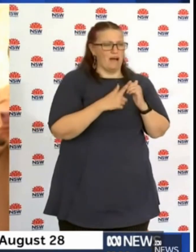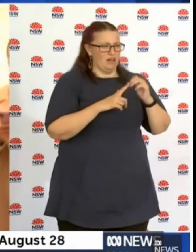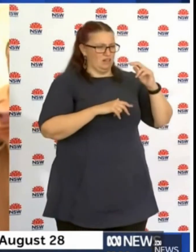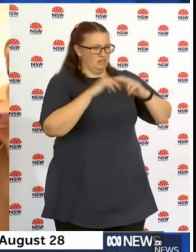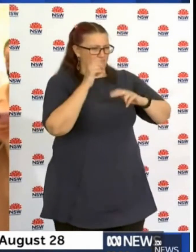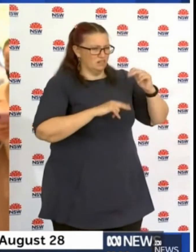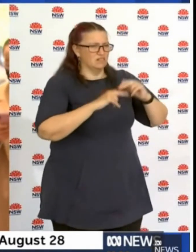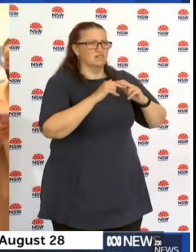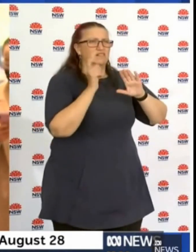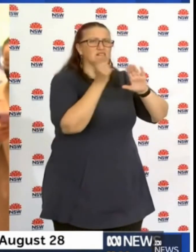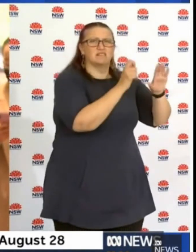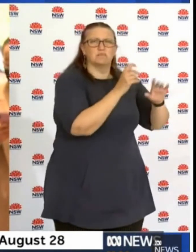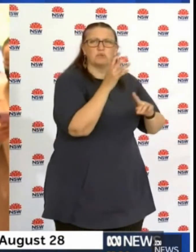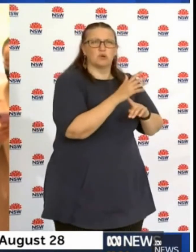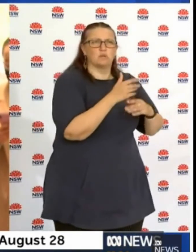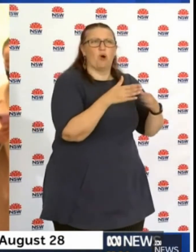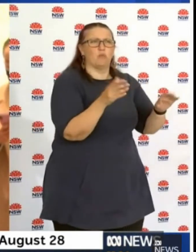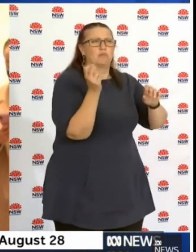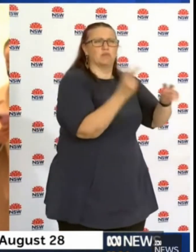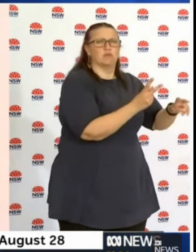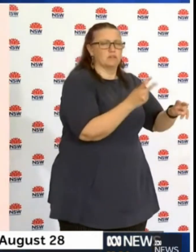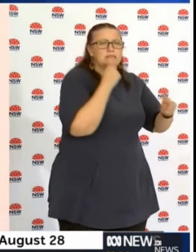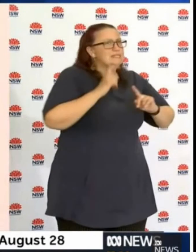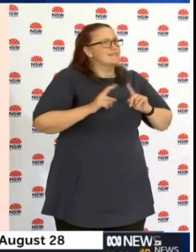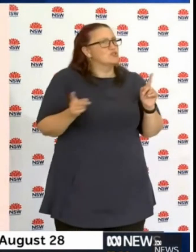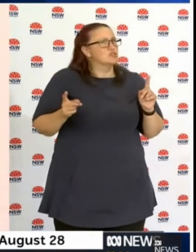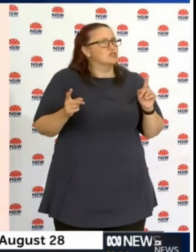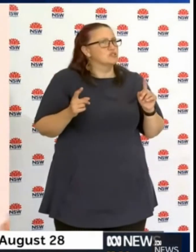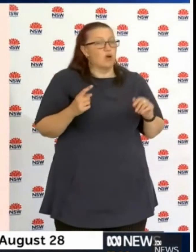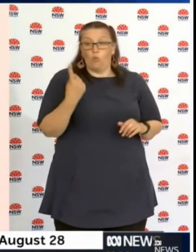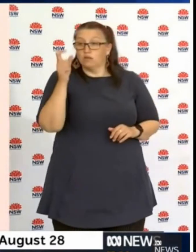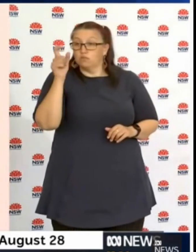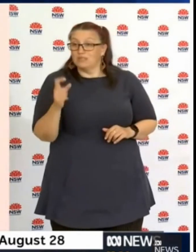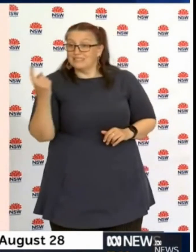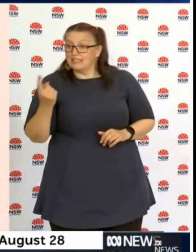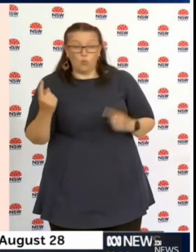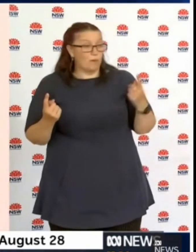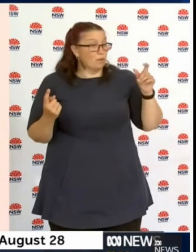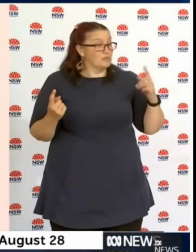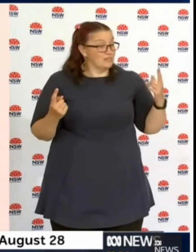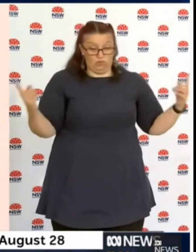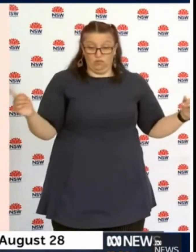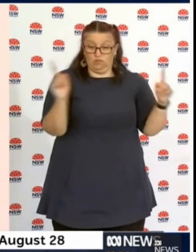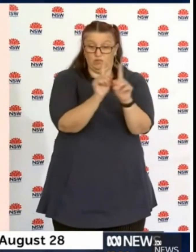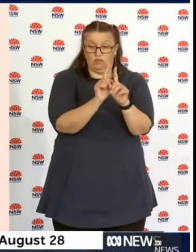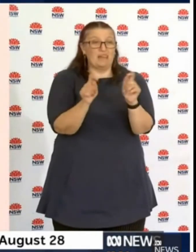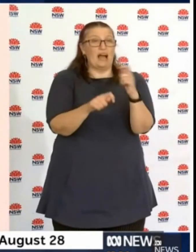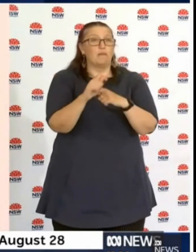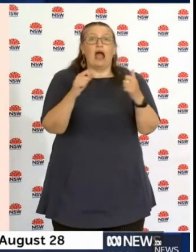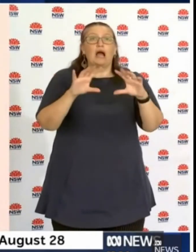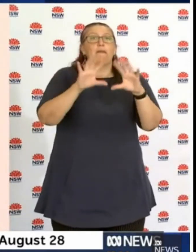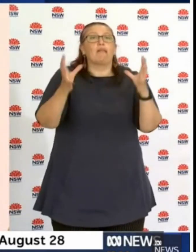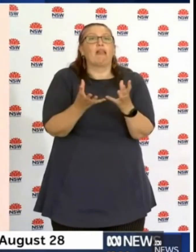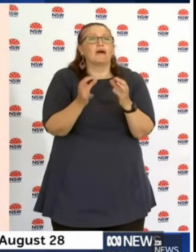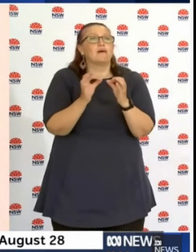a singles bubble? Is there a disconnect there? So there's a range of settings that have been put in place,